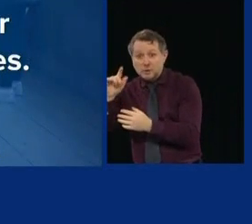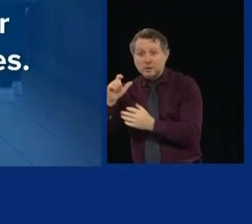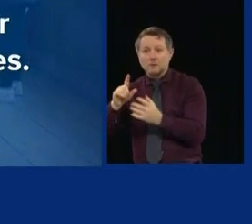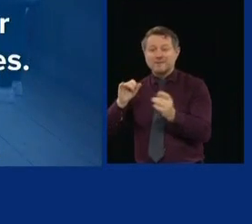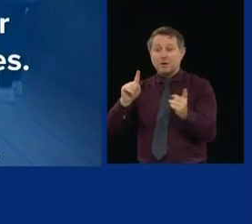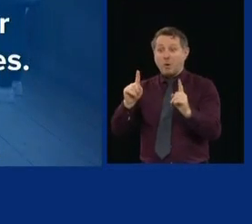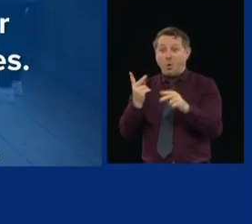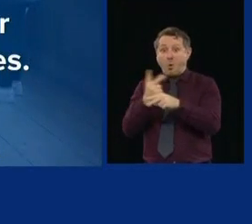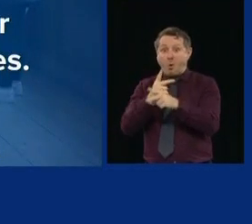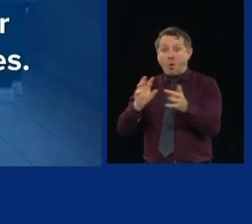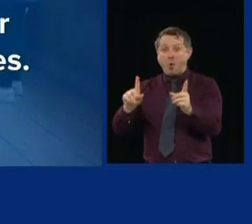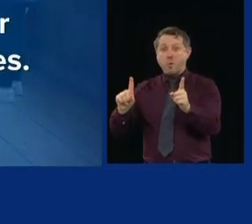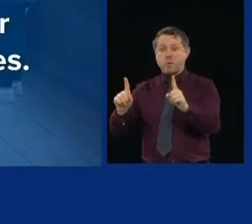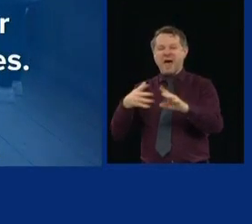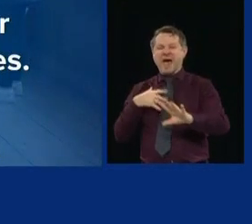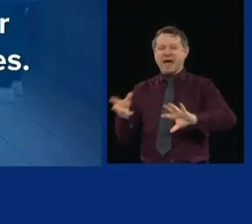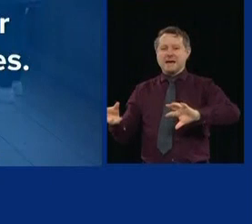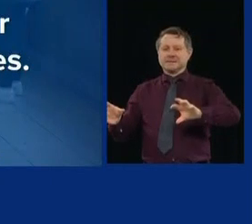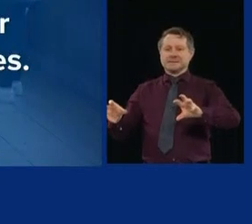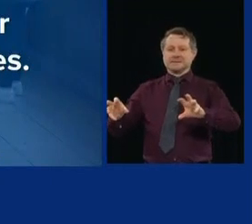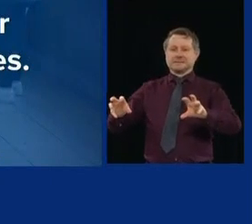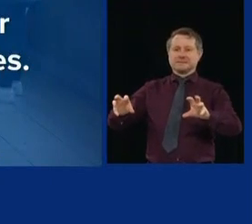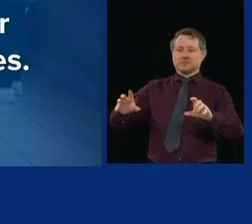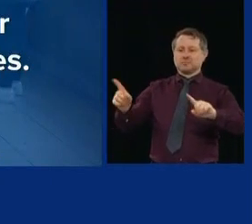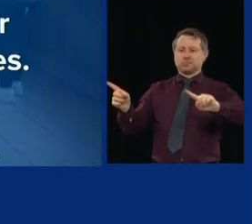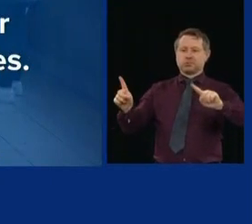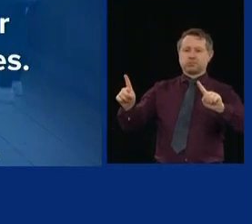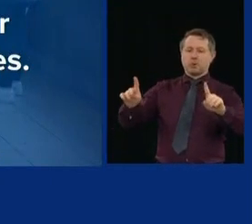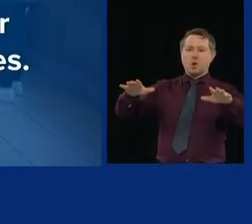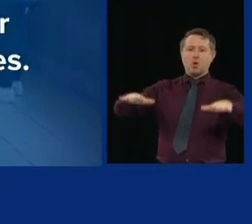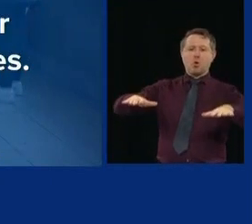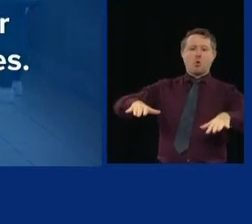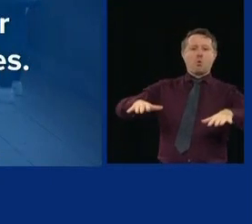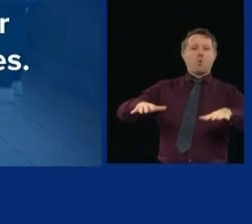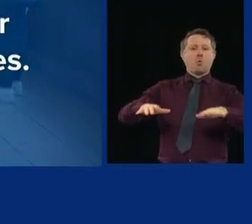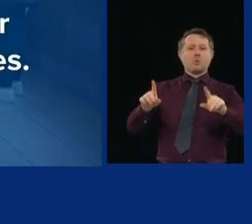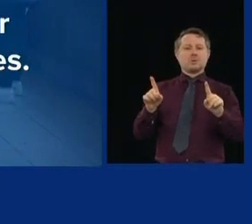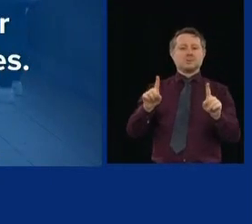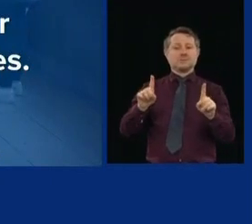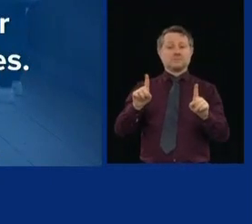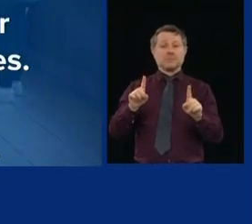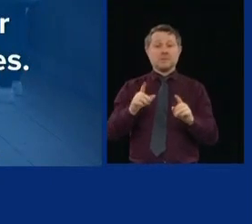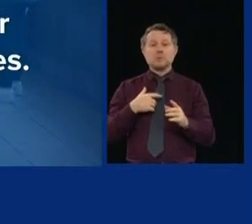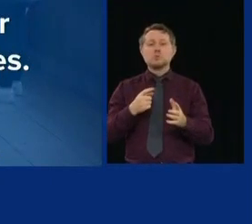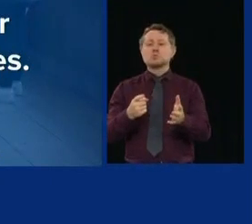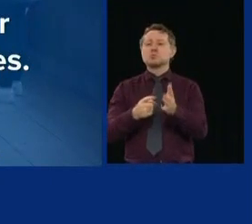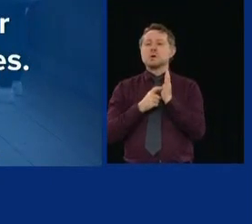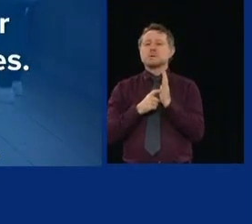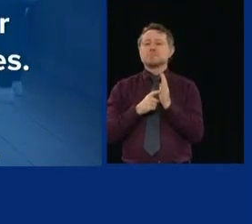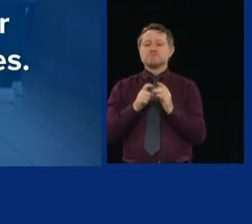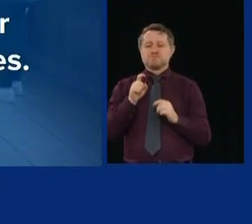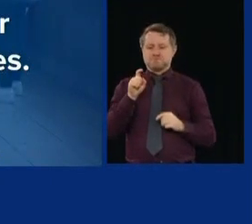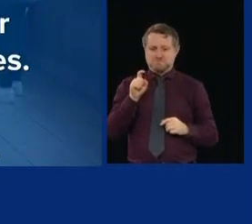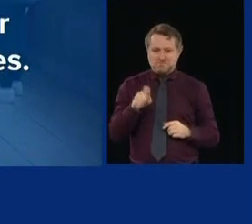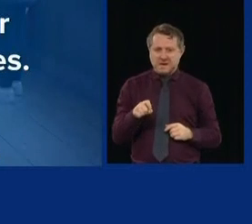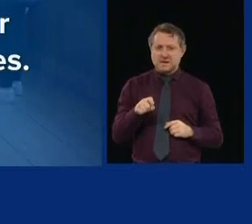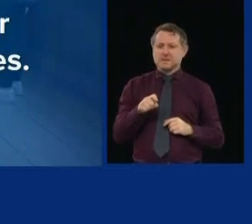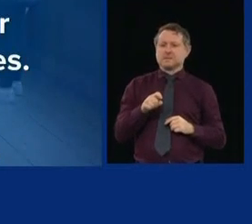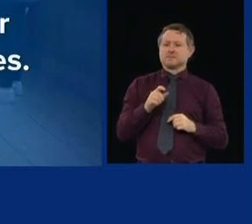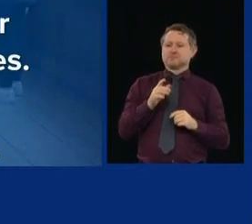the activity level. That requires you to monitor the impact of